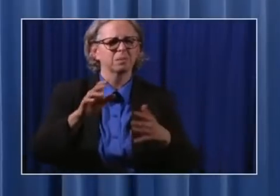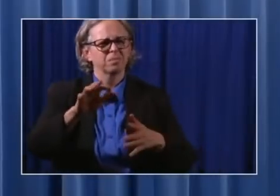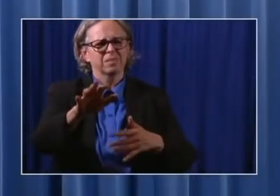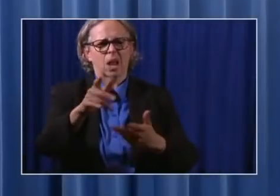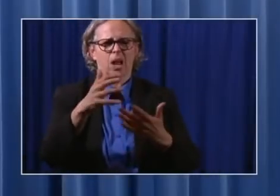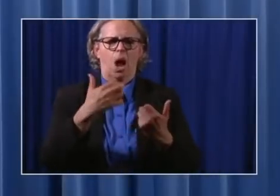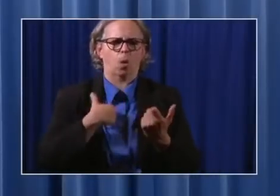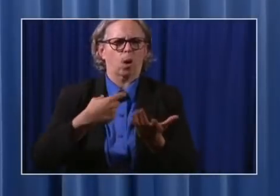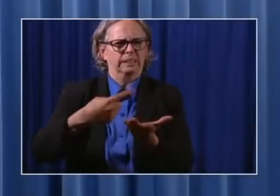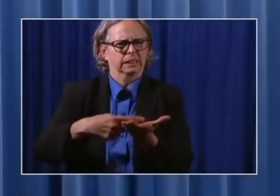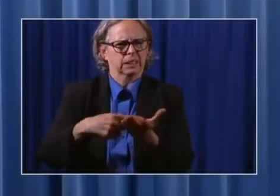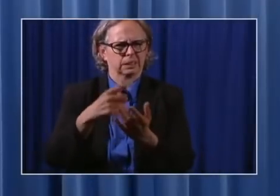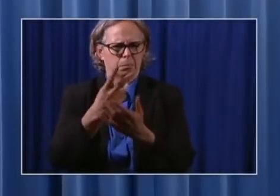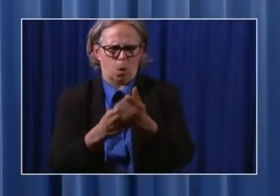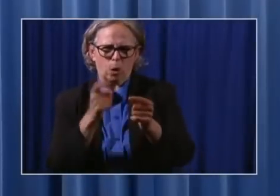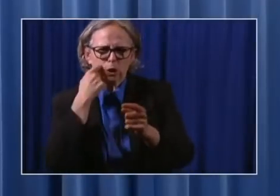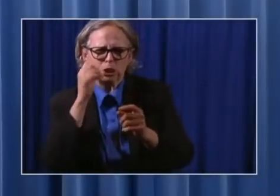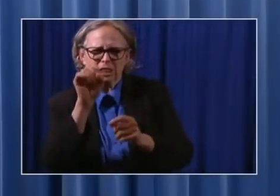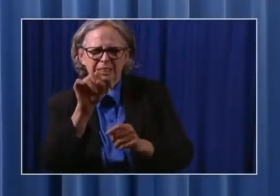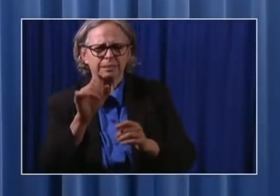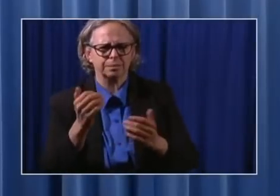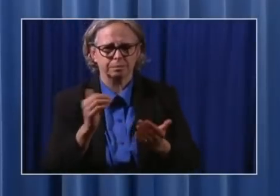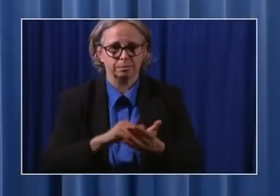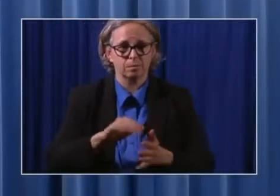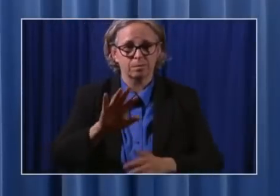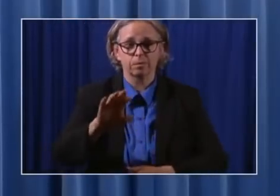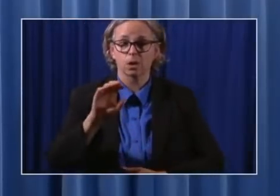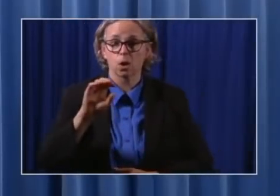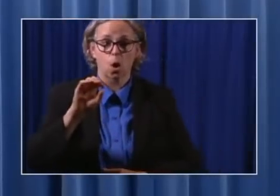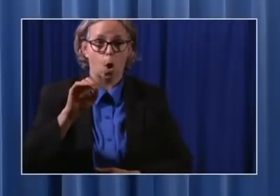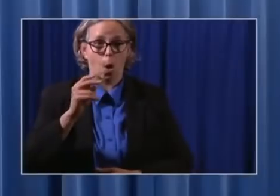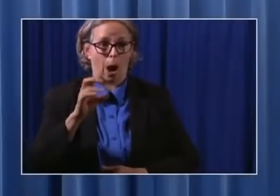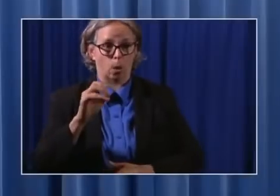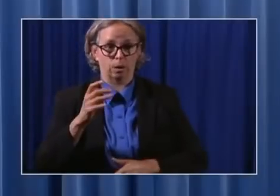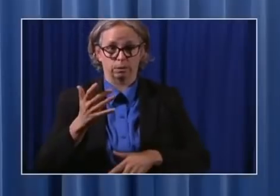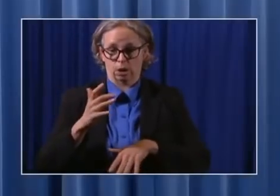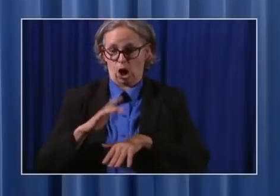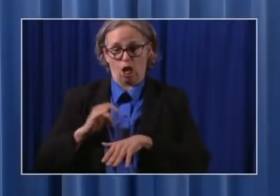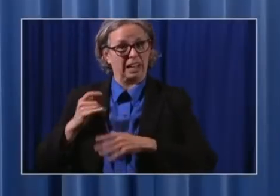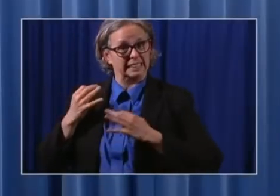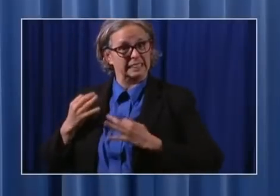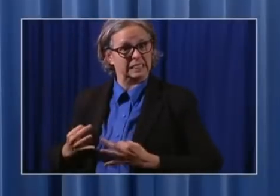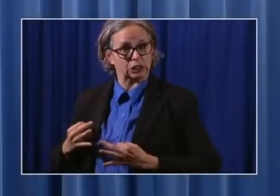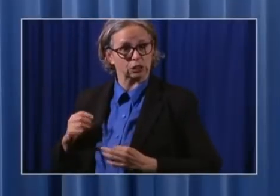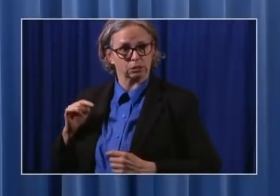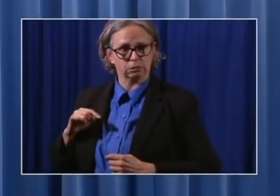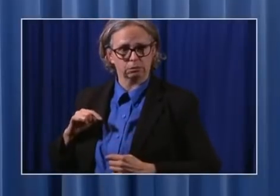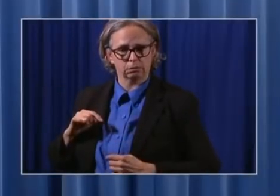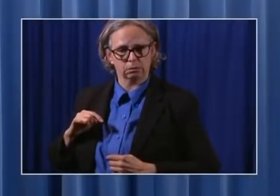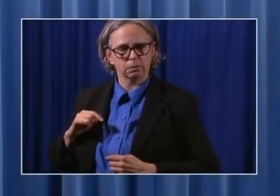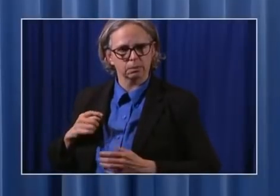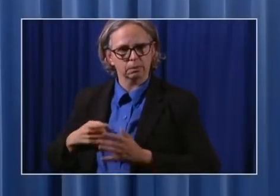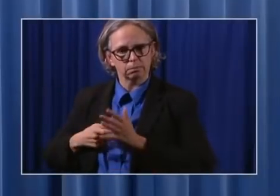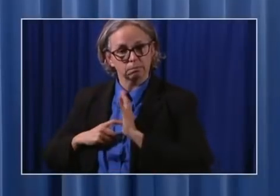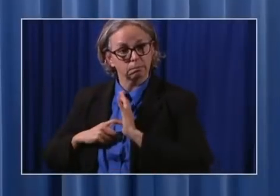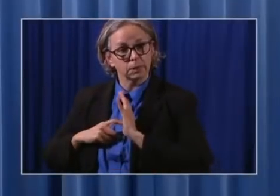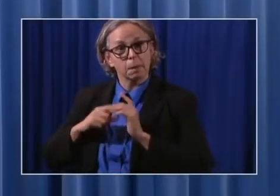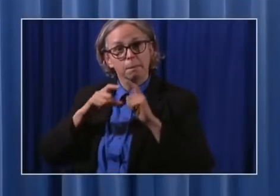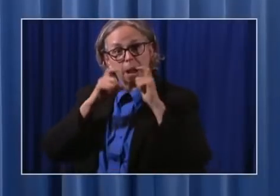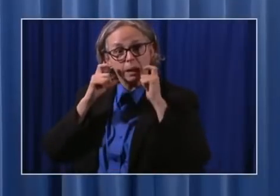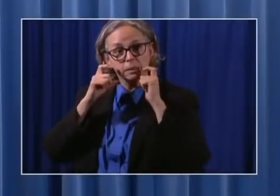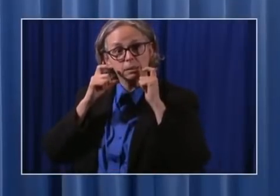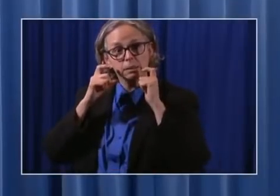We were one of the first states to come out with a mandatory mask order for every employee in the state of Ohio.